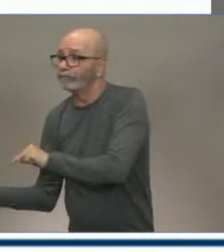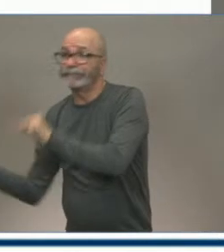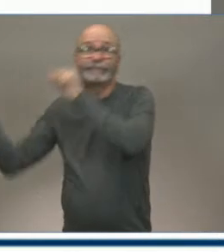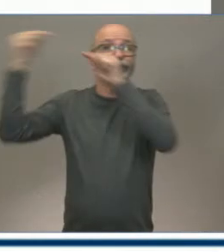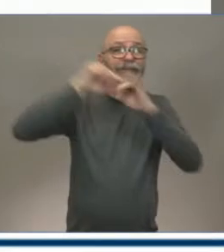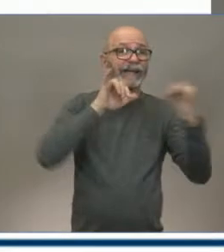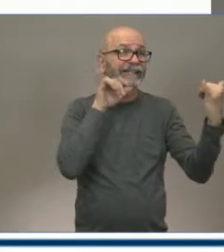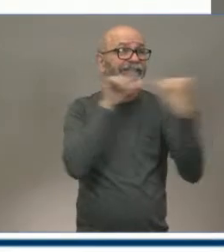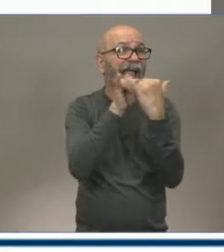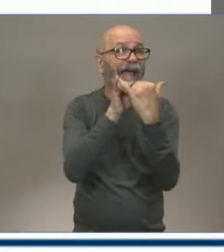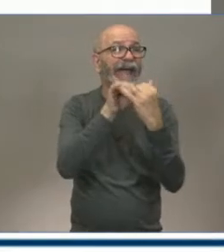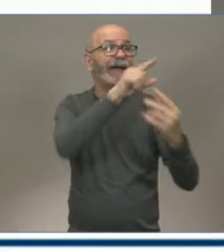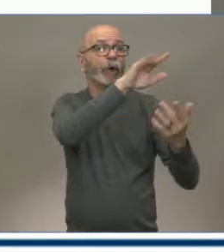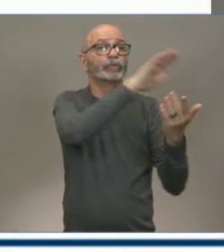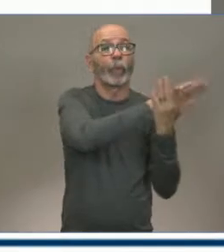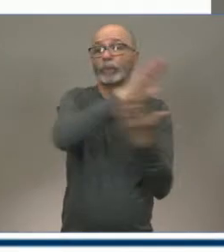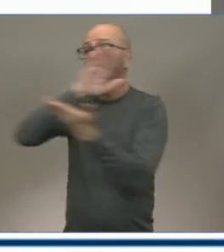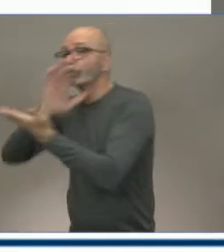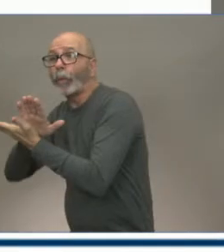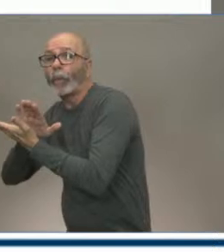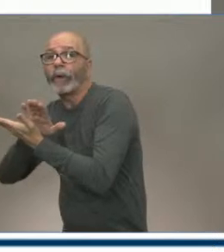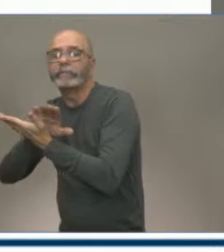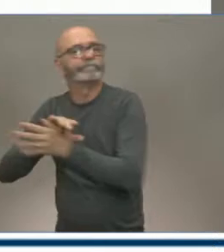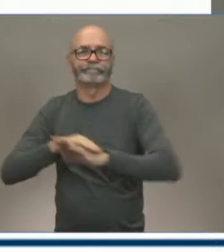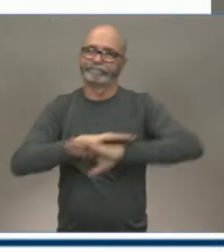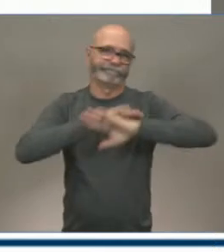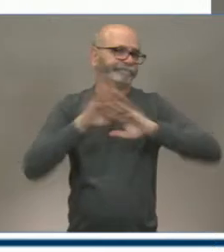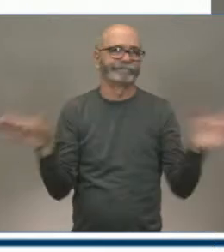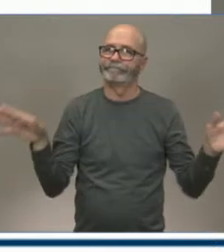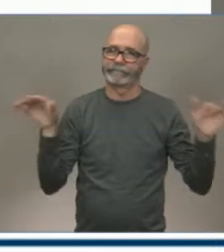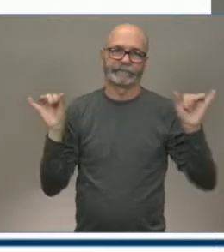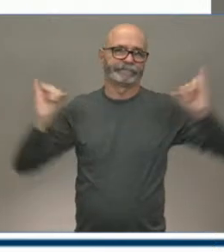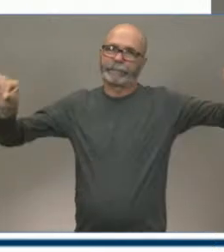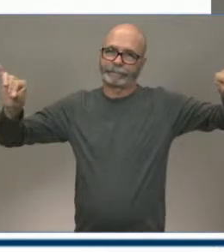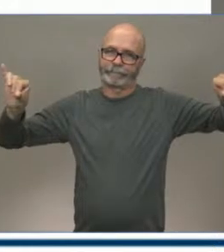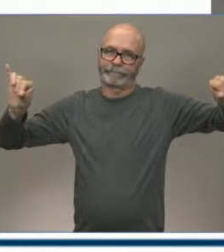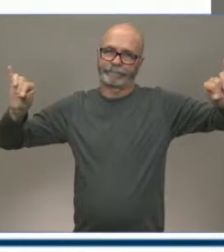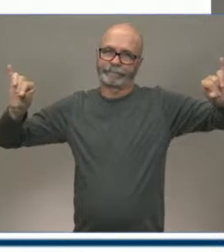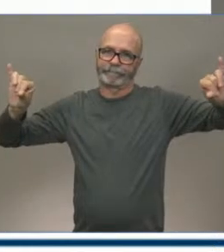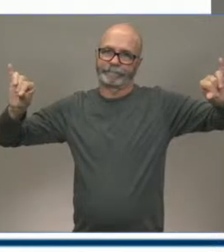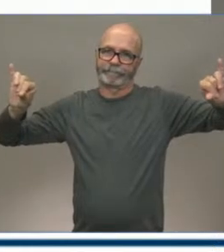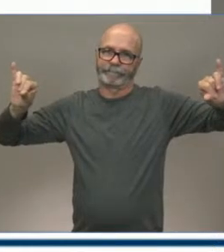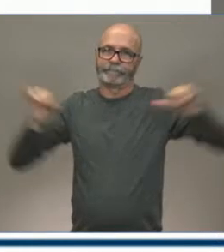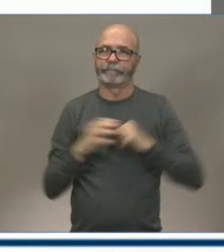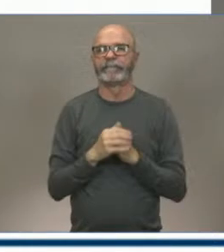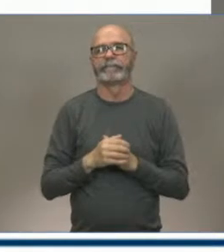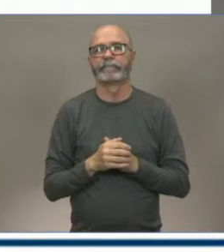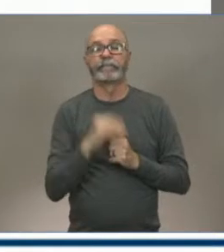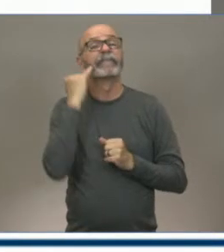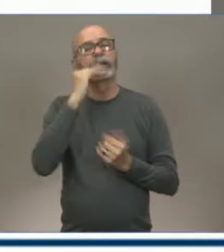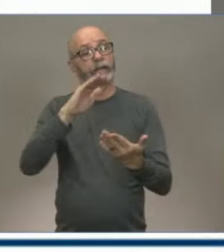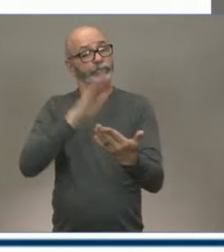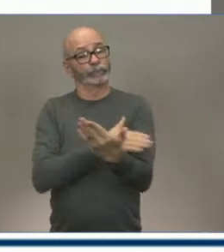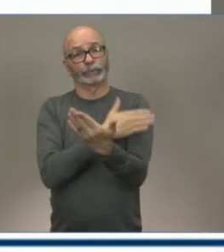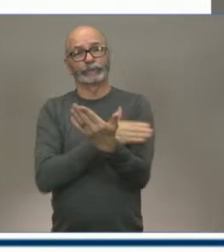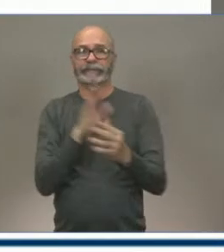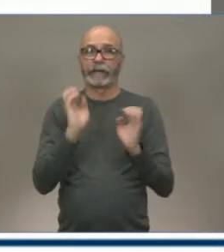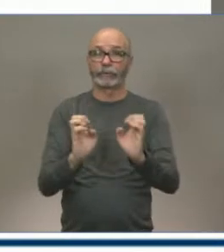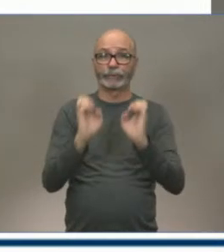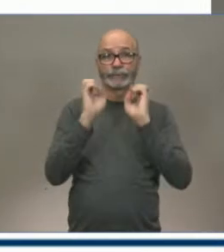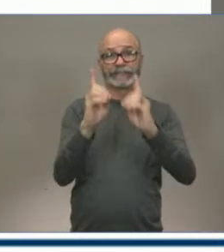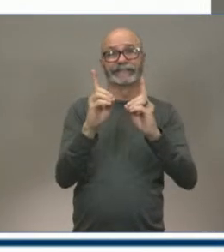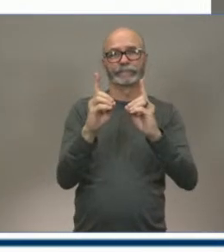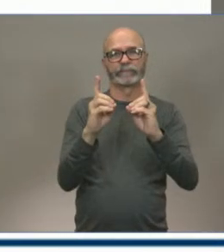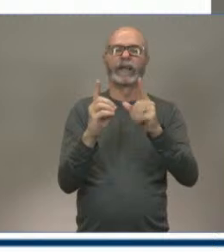I also have some good news about music education in our schools as well. We know that music education is an